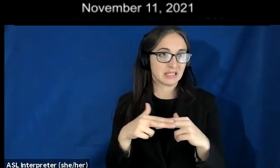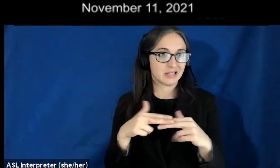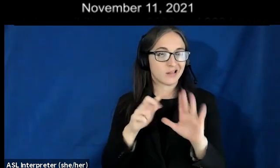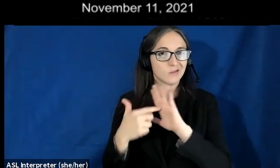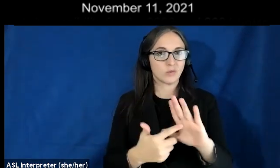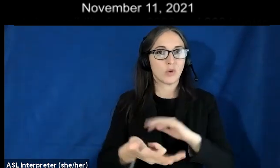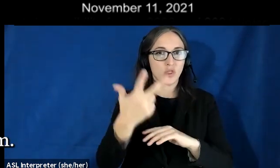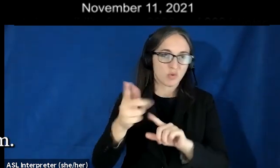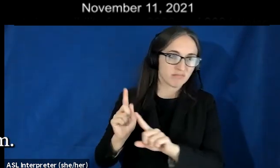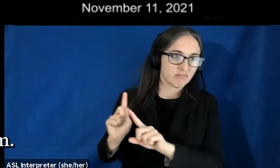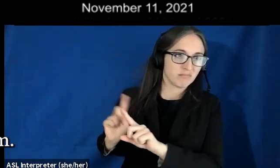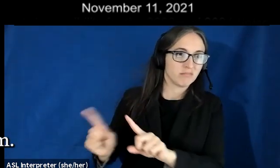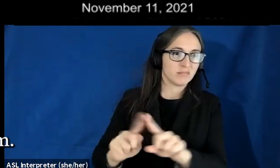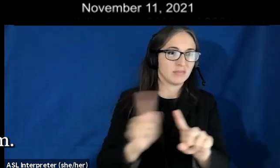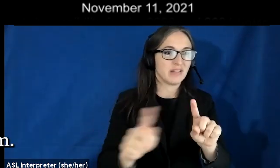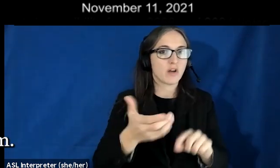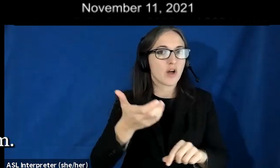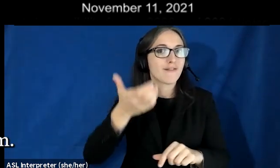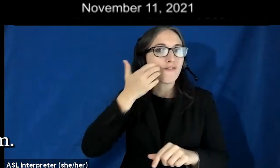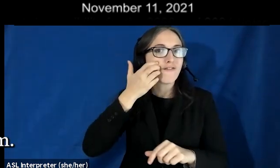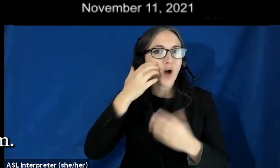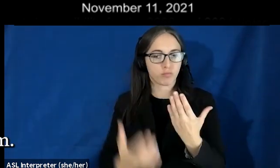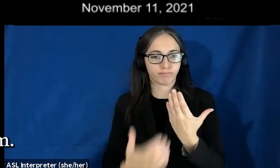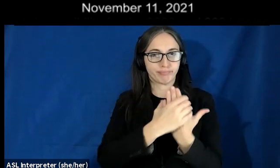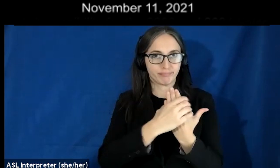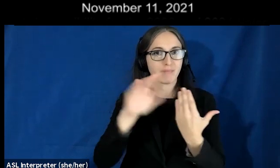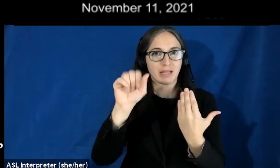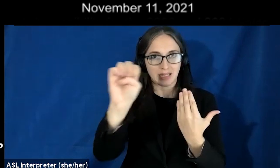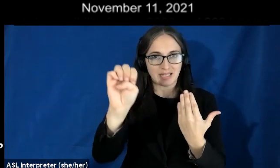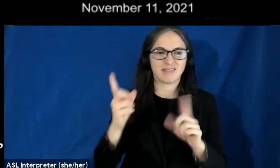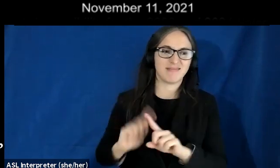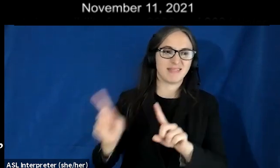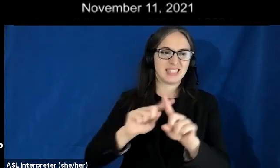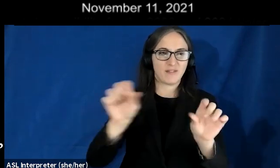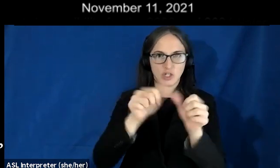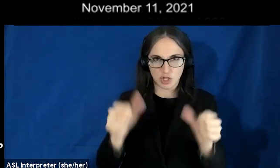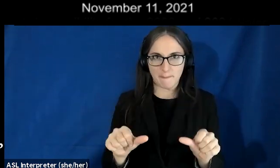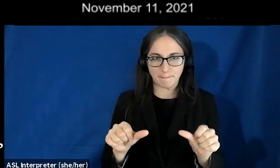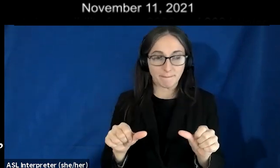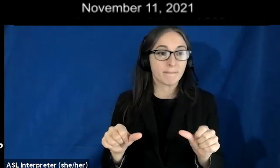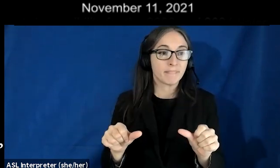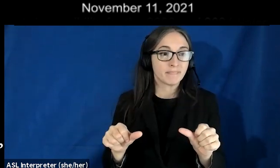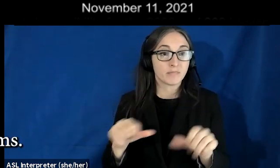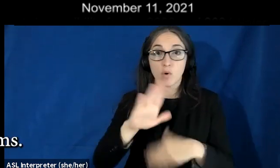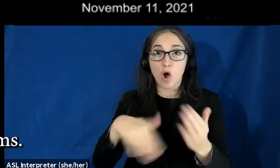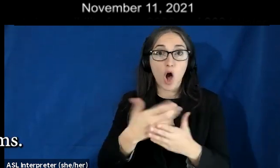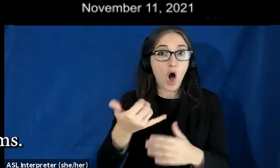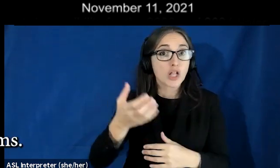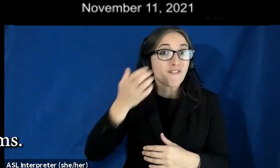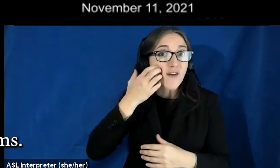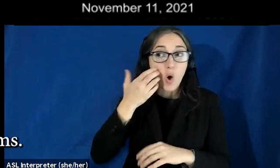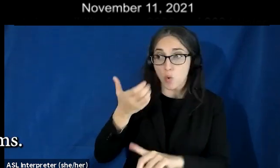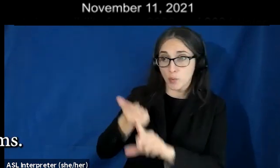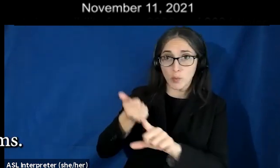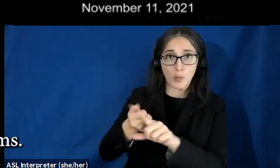different fonts cases with different shapes on them. Although the fonts are the same, the users